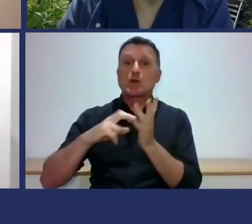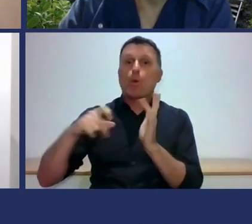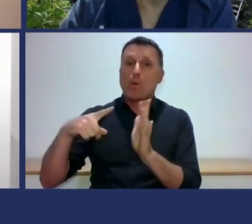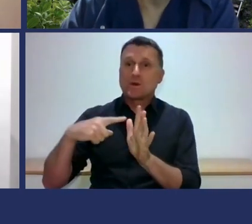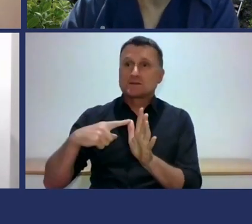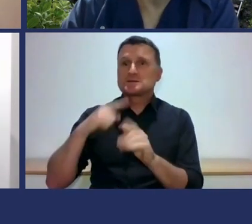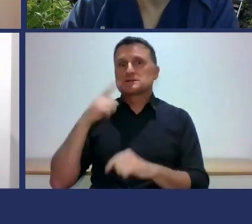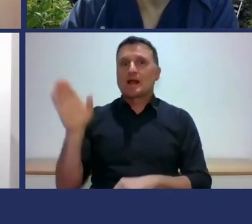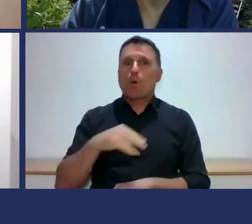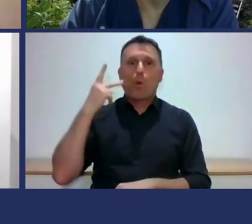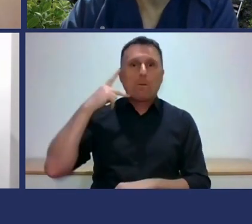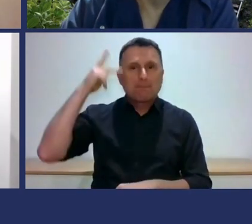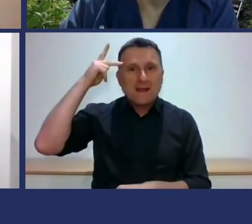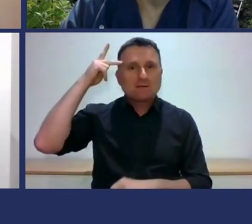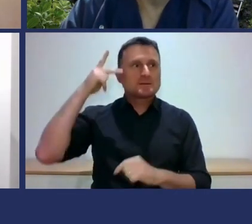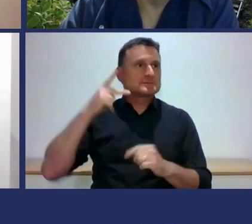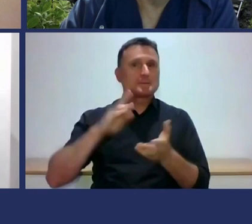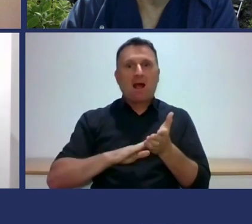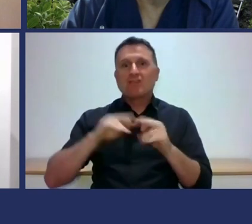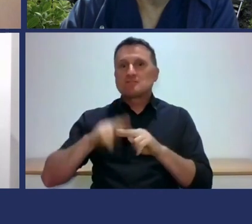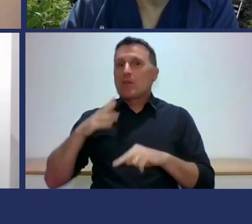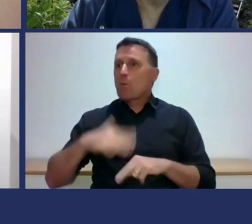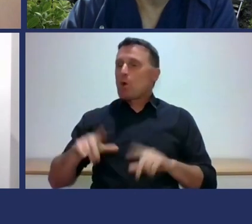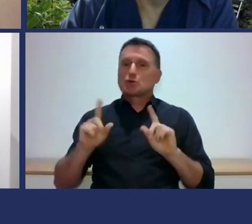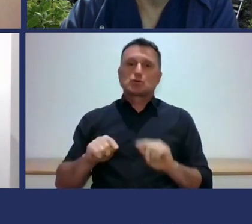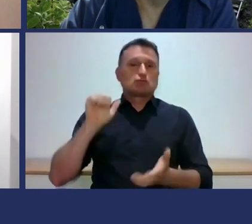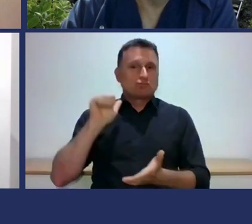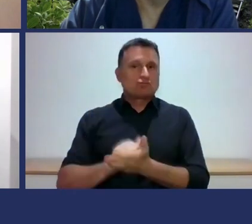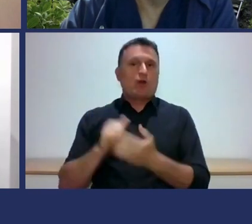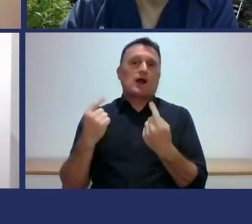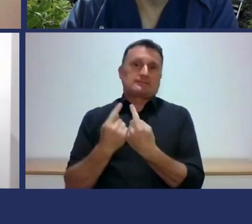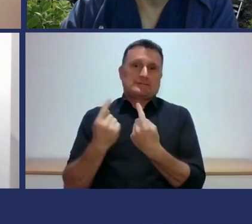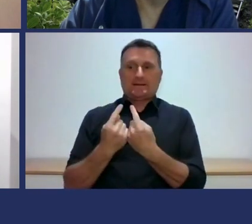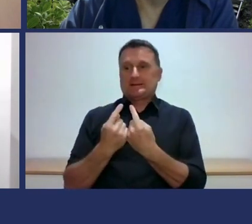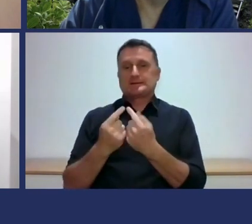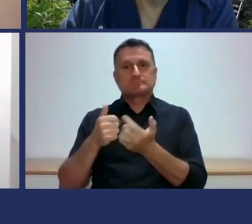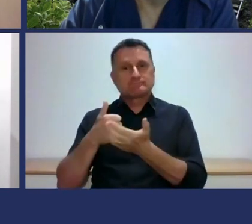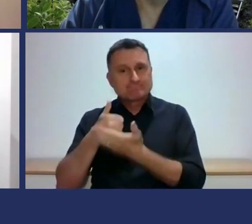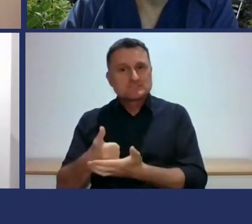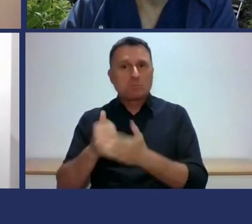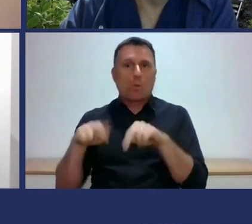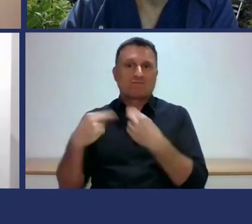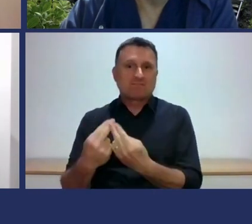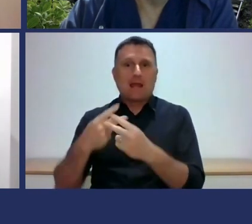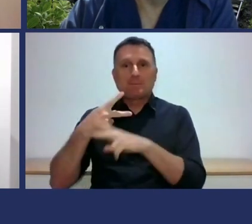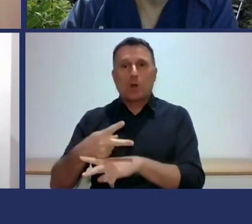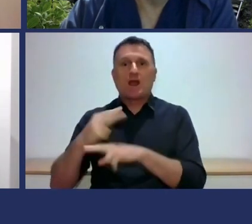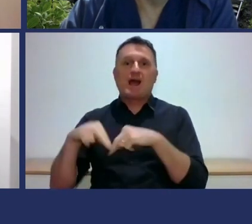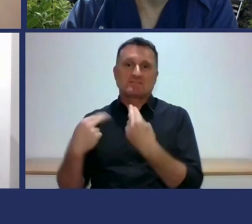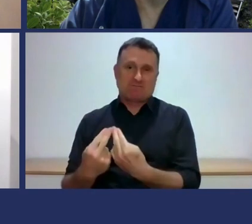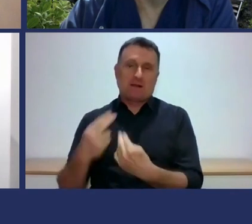the best thing, the healthiest thing for themselves and for their family. And so, you know, I understand why people would